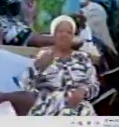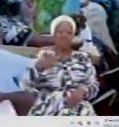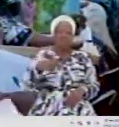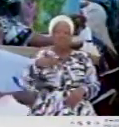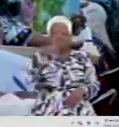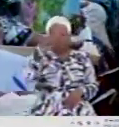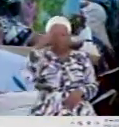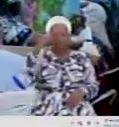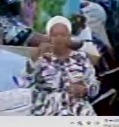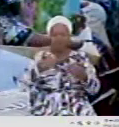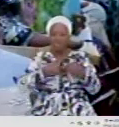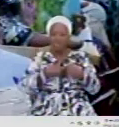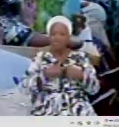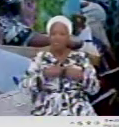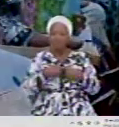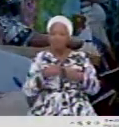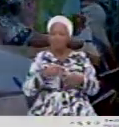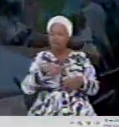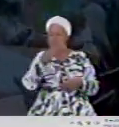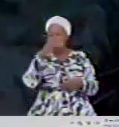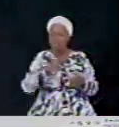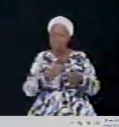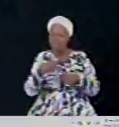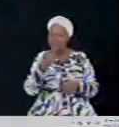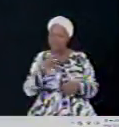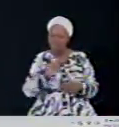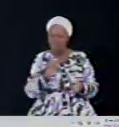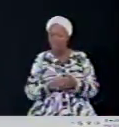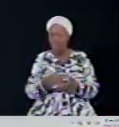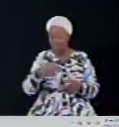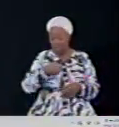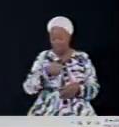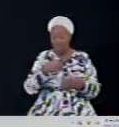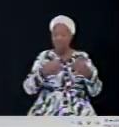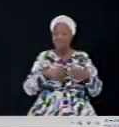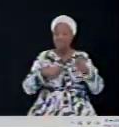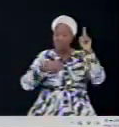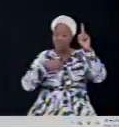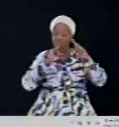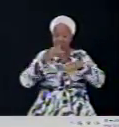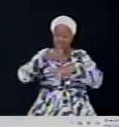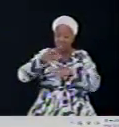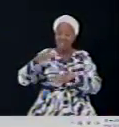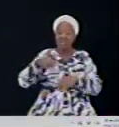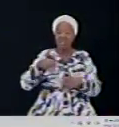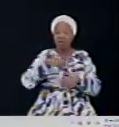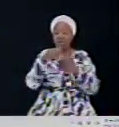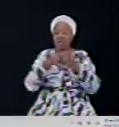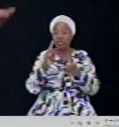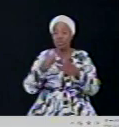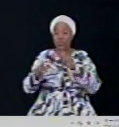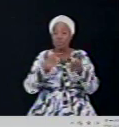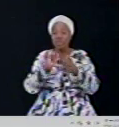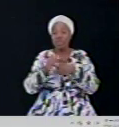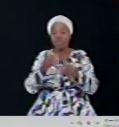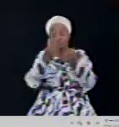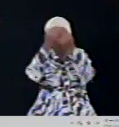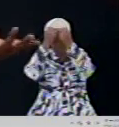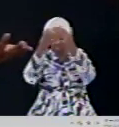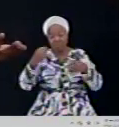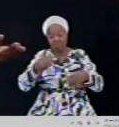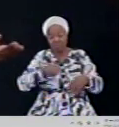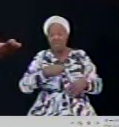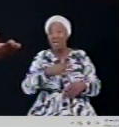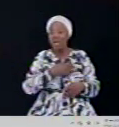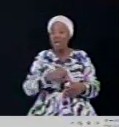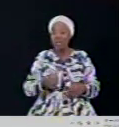it tells us, I'm saying this to the people who honor him, I'm saying this to the people who obey God, I'm